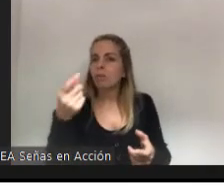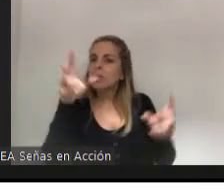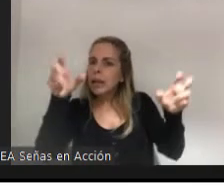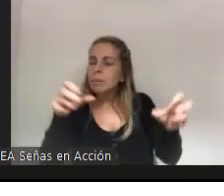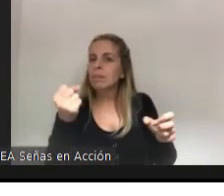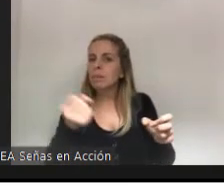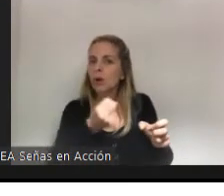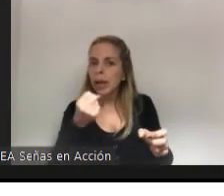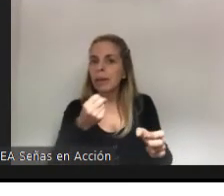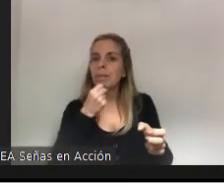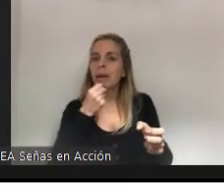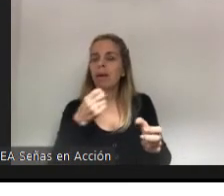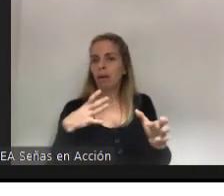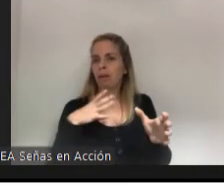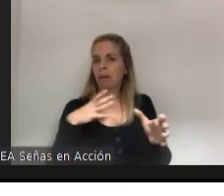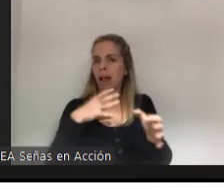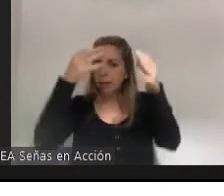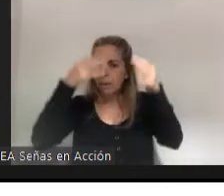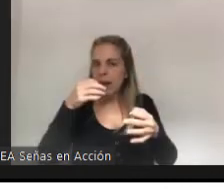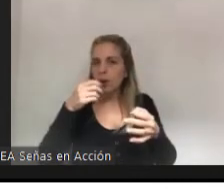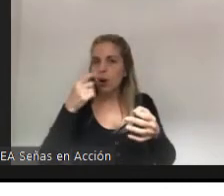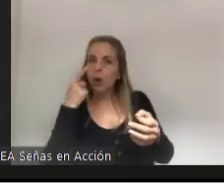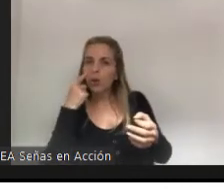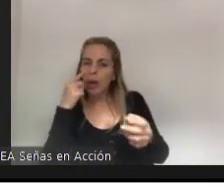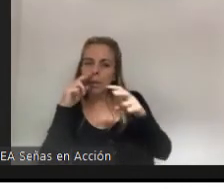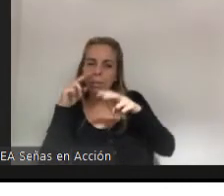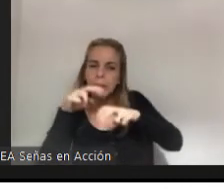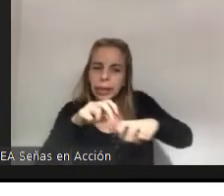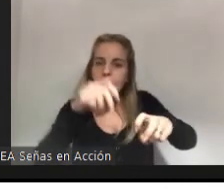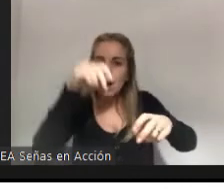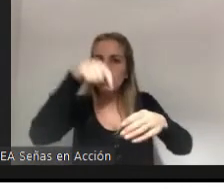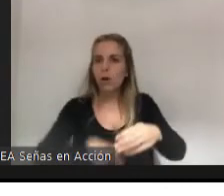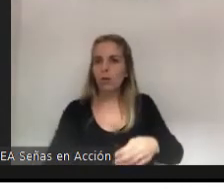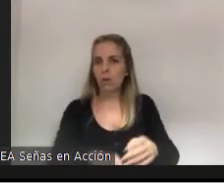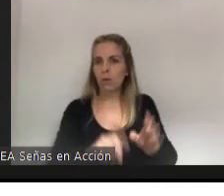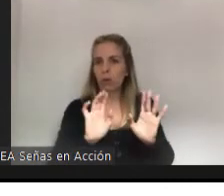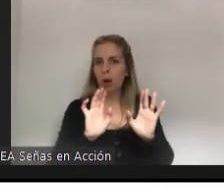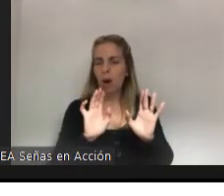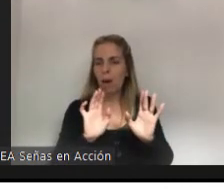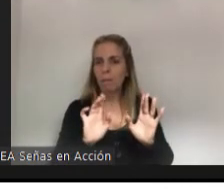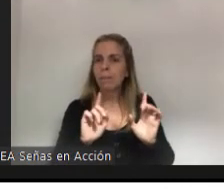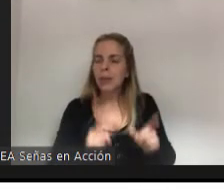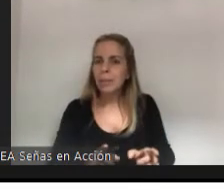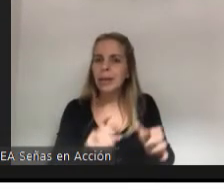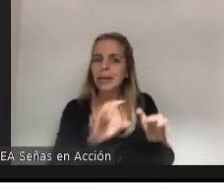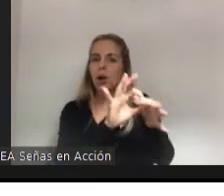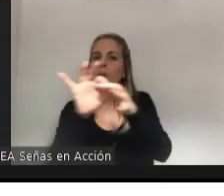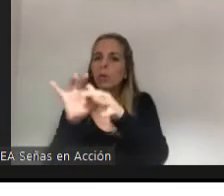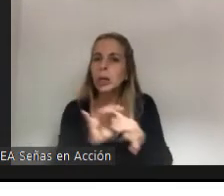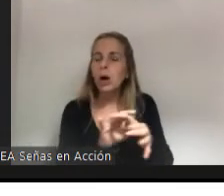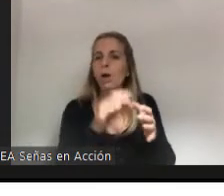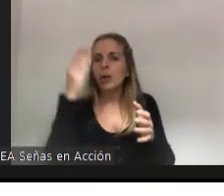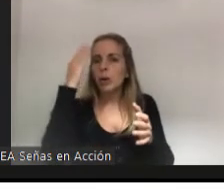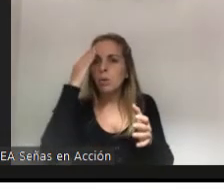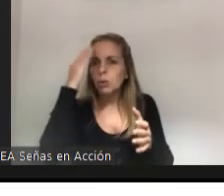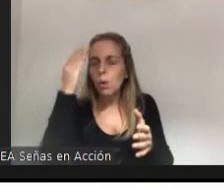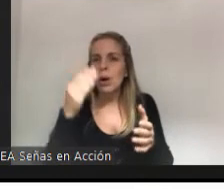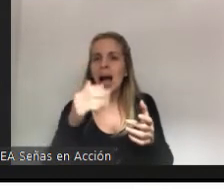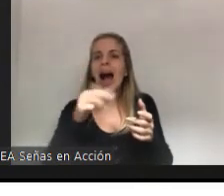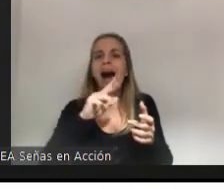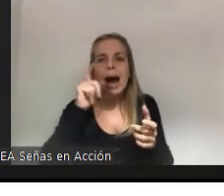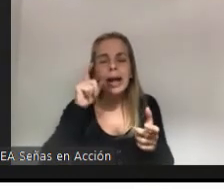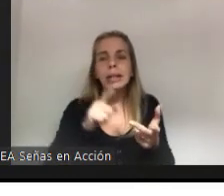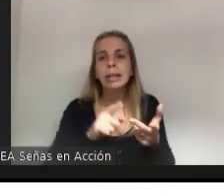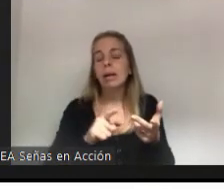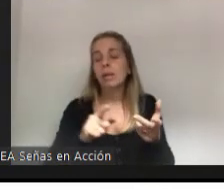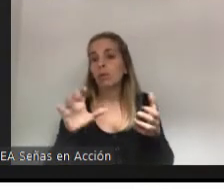very interesting one for discussion that has not yet been tapped or explored, where cultures converge, culture